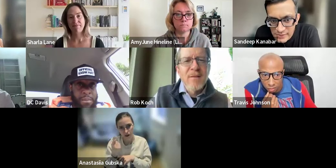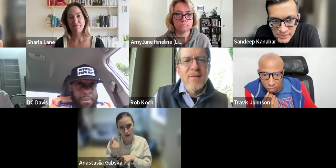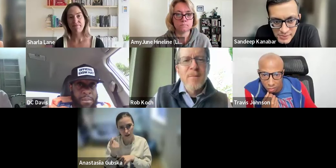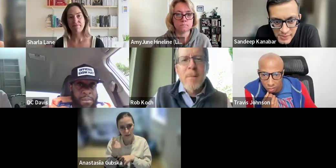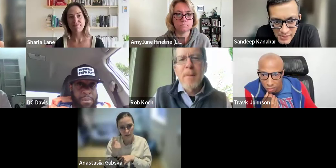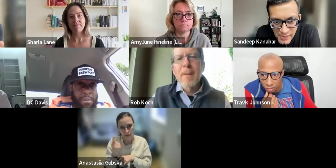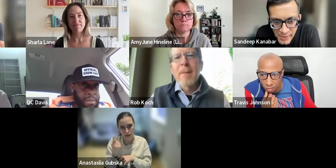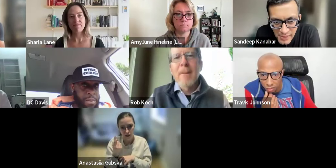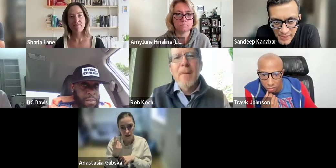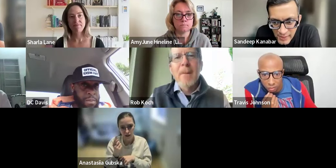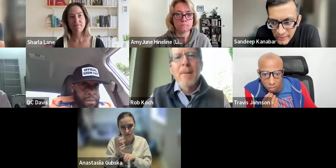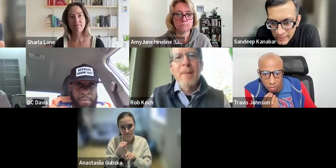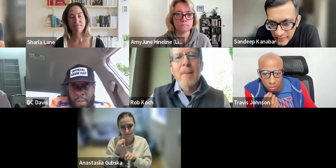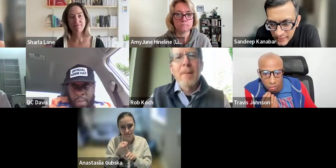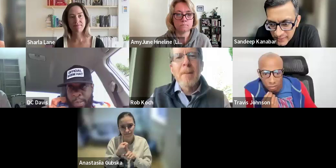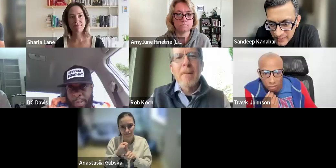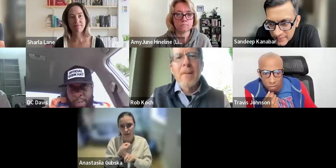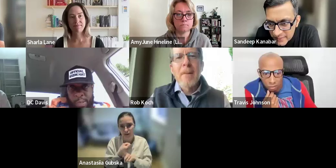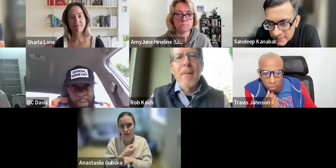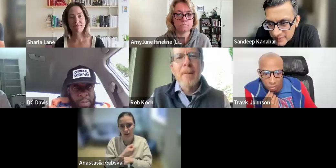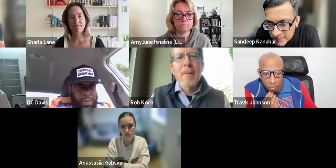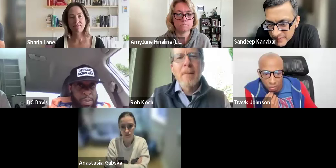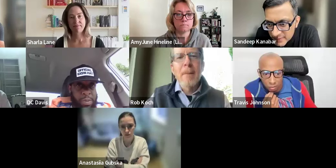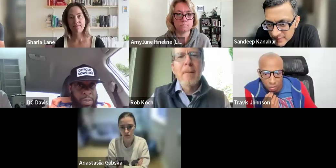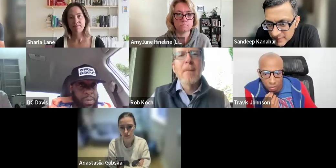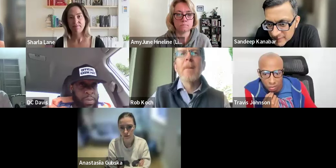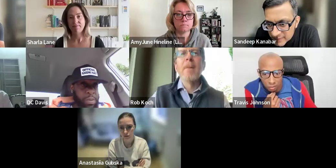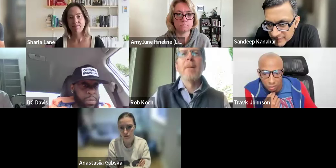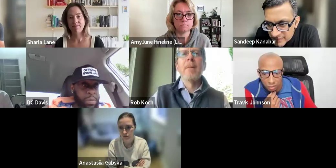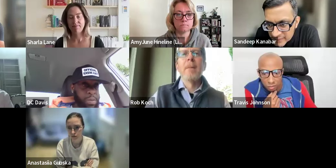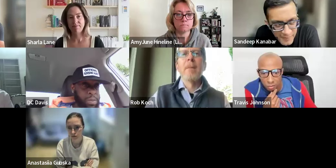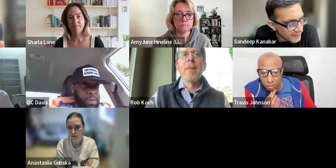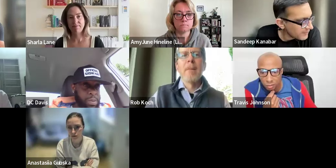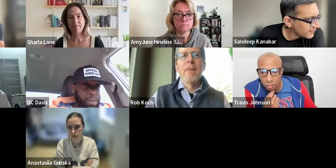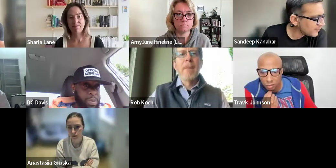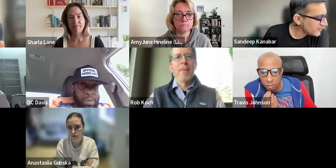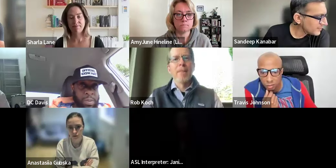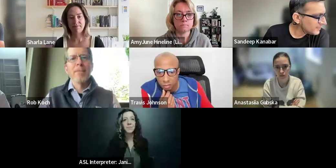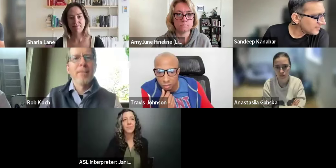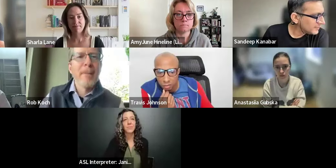I think Chin's gonna write in the chat possibly.